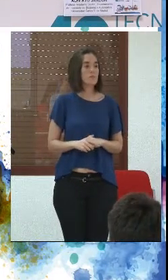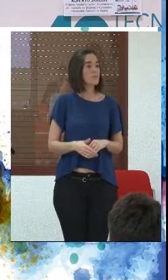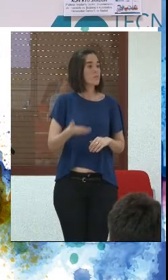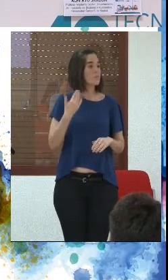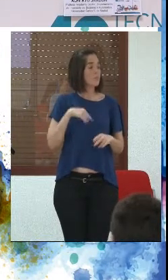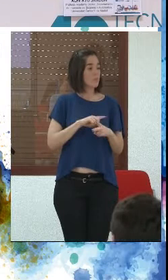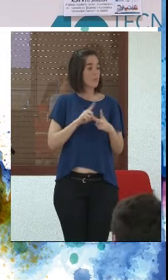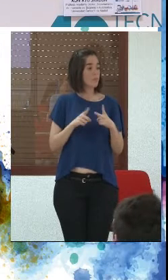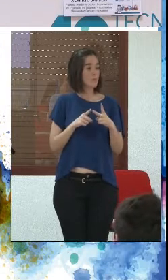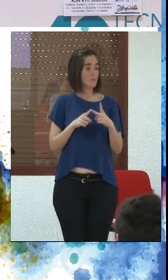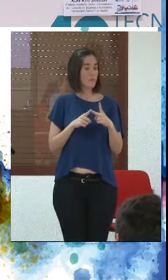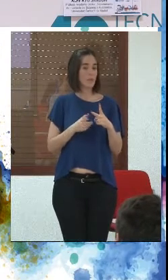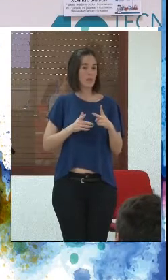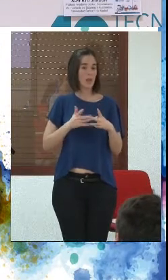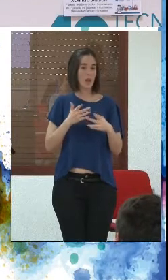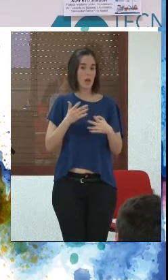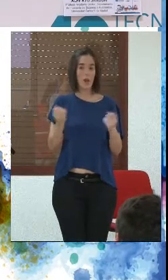rehabilitation area.